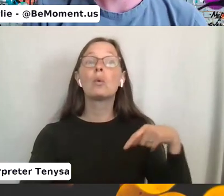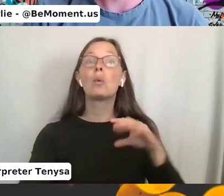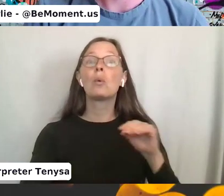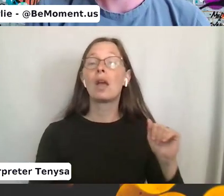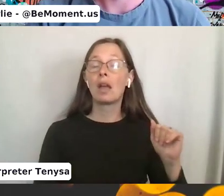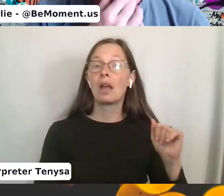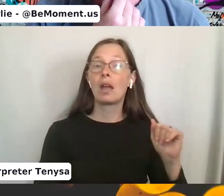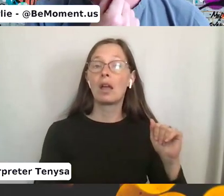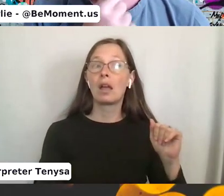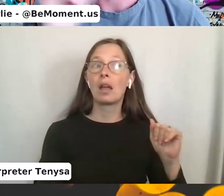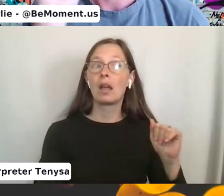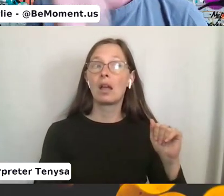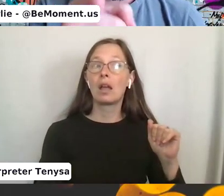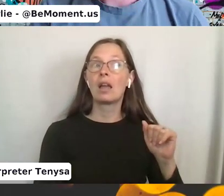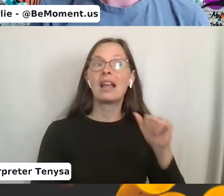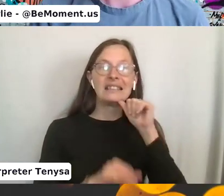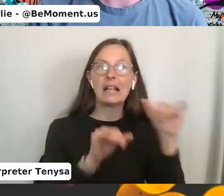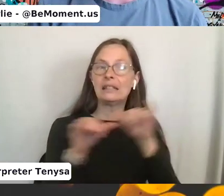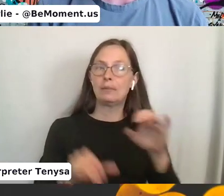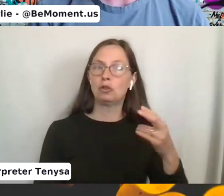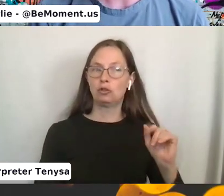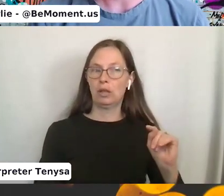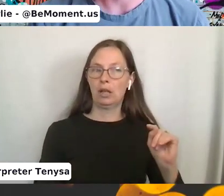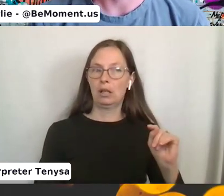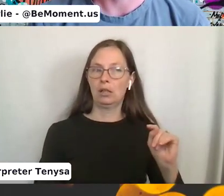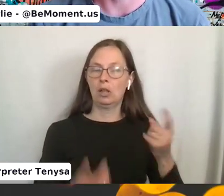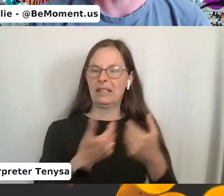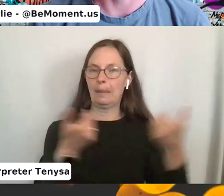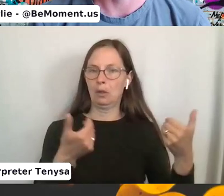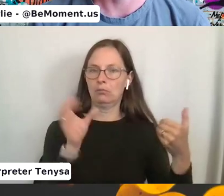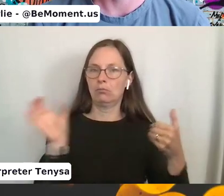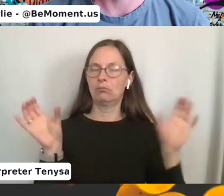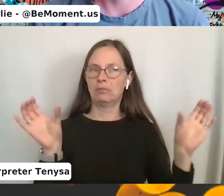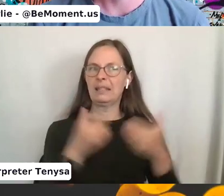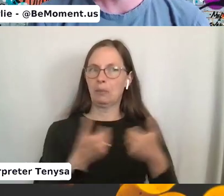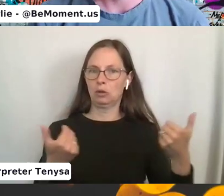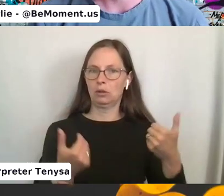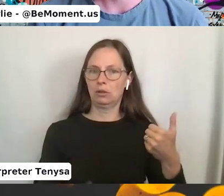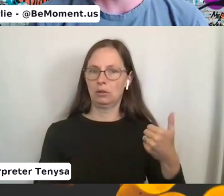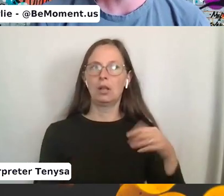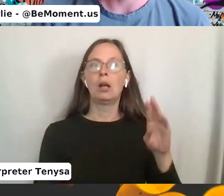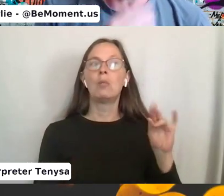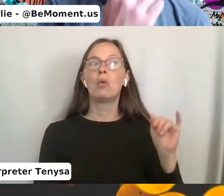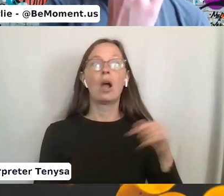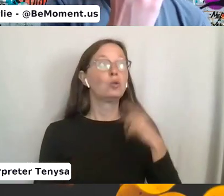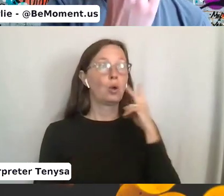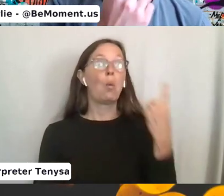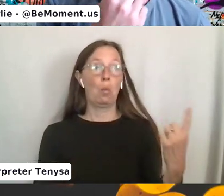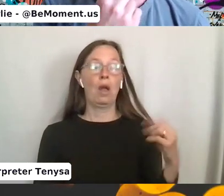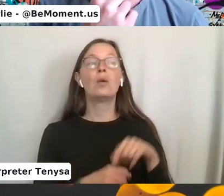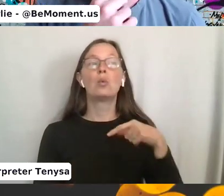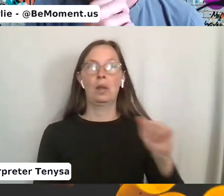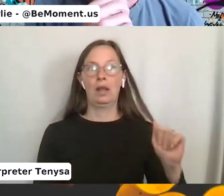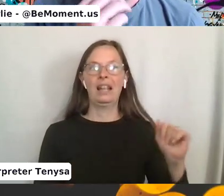the chat box. Those are two separate things. They are. I saw one question in the Q&A box already. So somebody gets